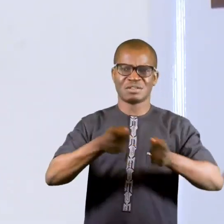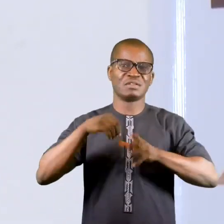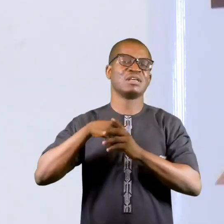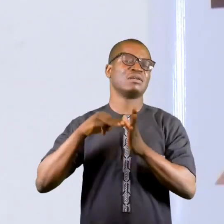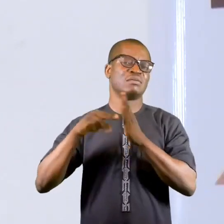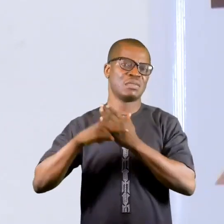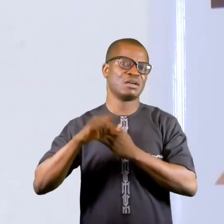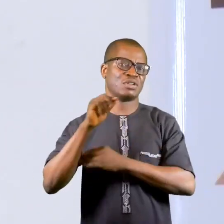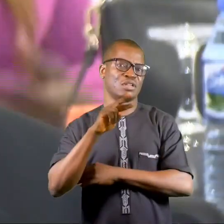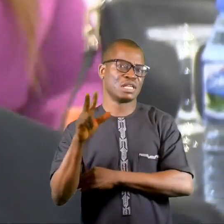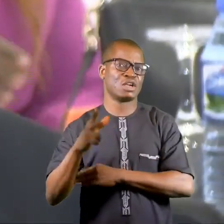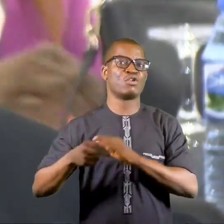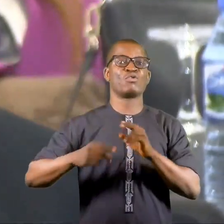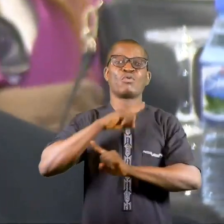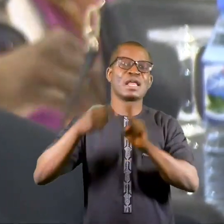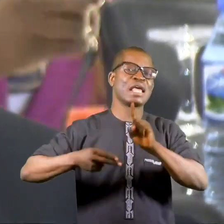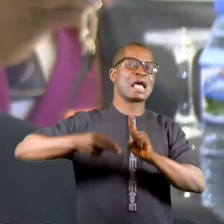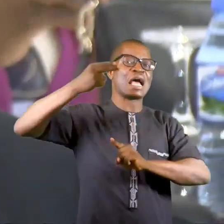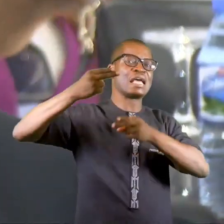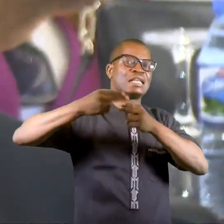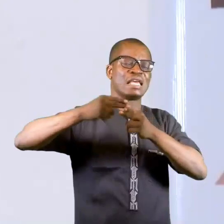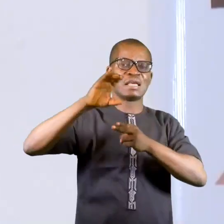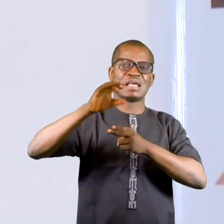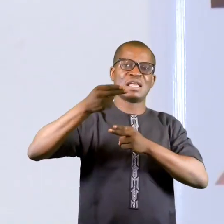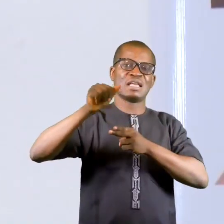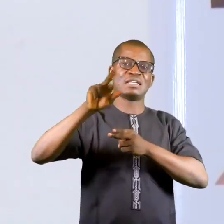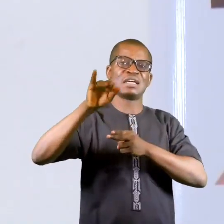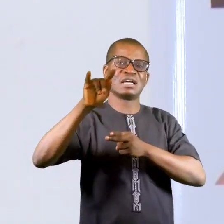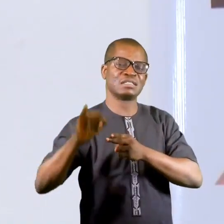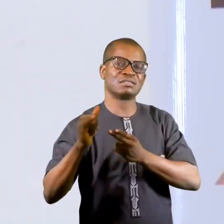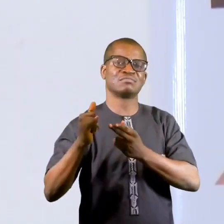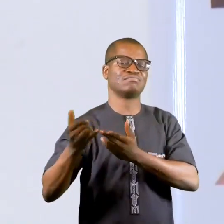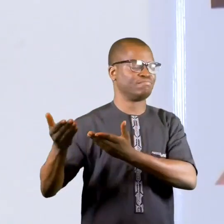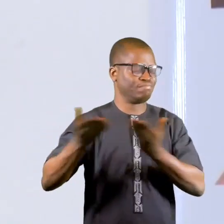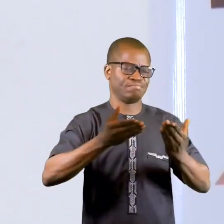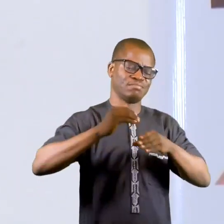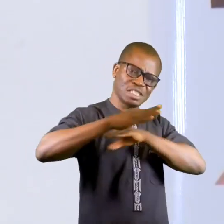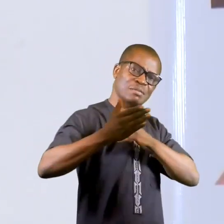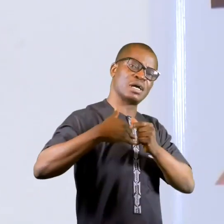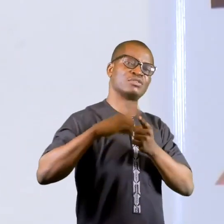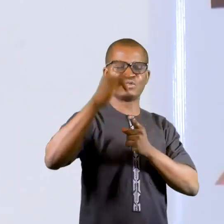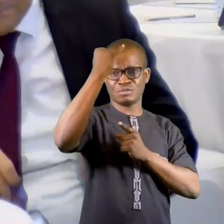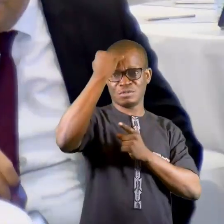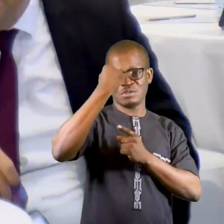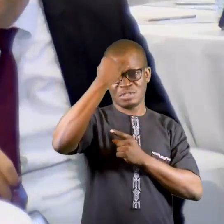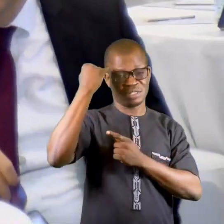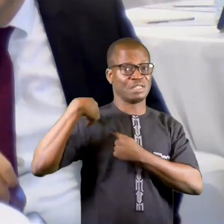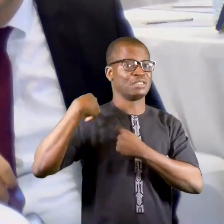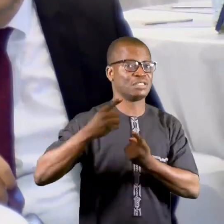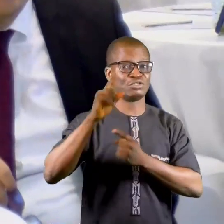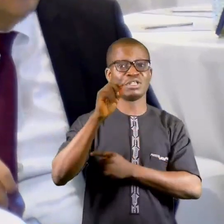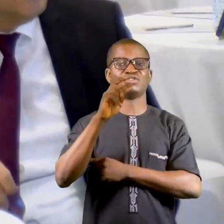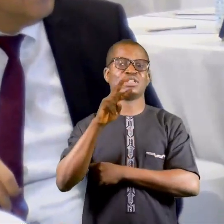of March 2023, when a high-profile trafficker, Charity Omori, was extradited to Italy. So far